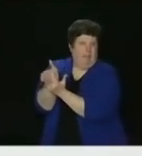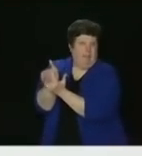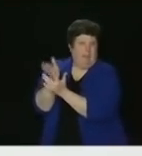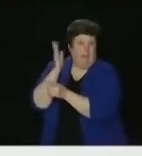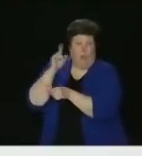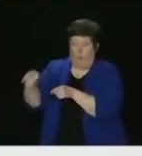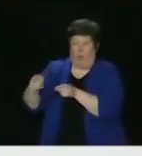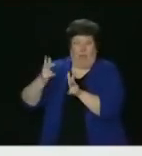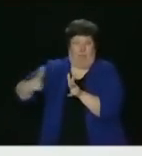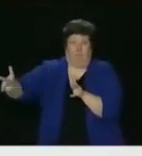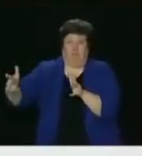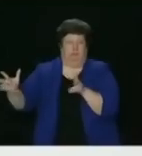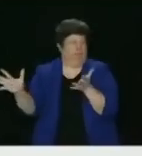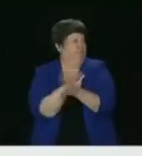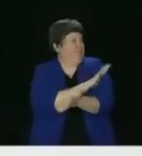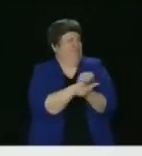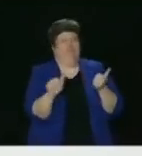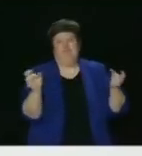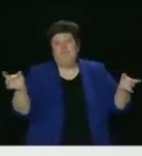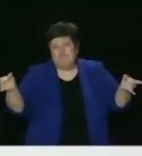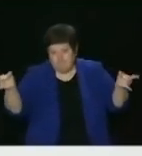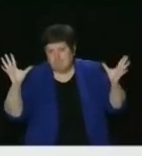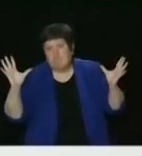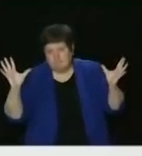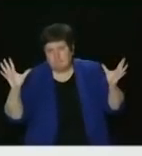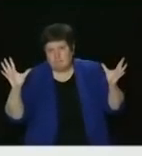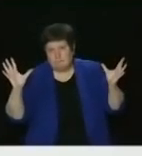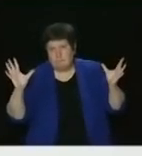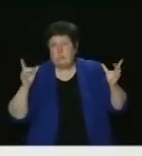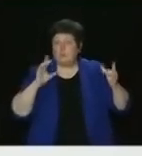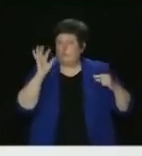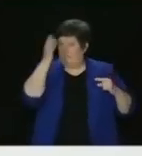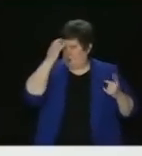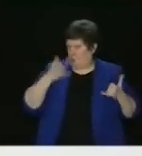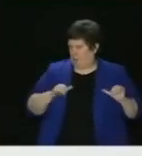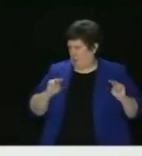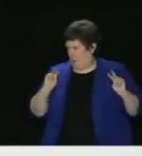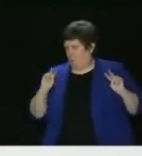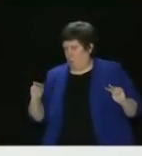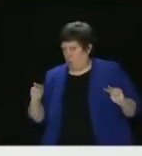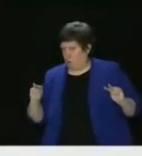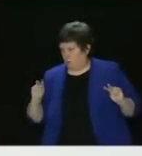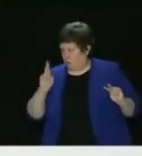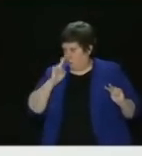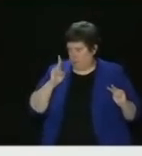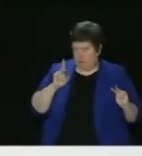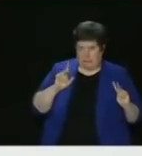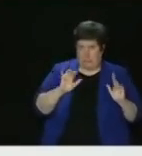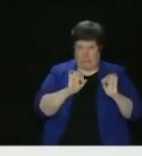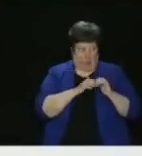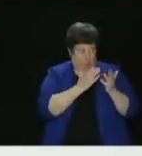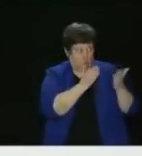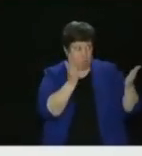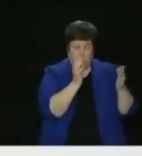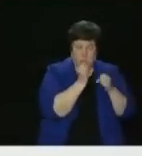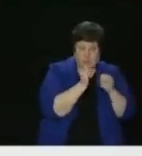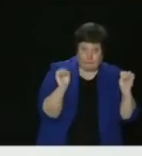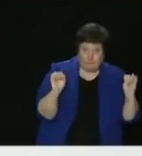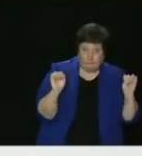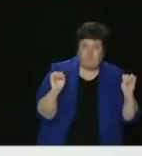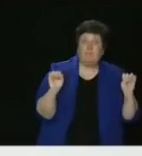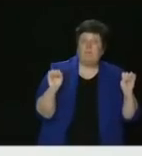will continue to monitor, and we will continue to do the things necessary to keep Canadians safe. But like I